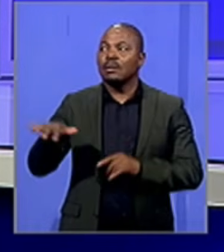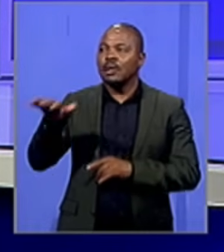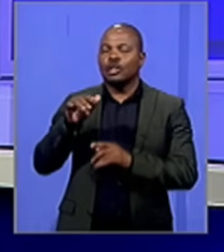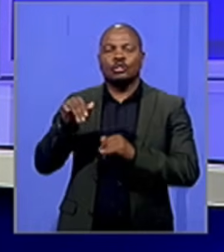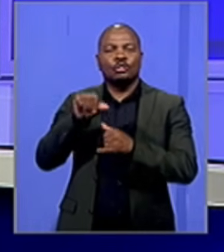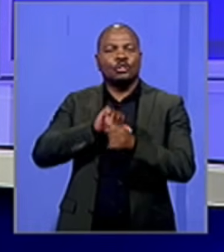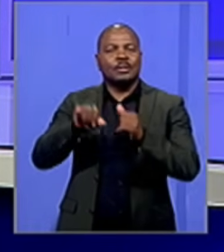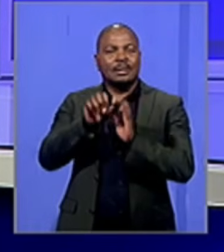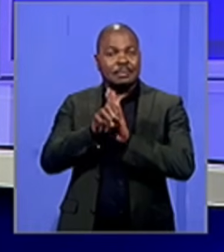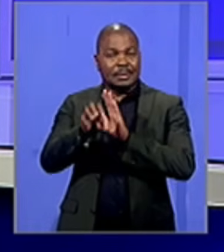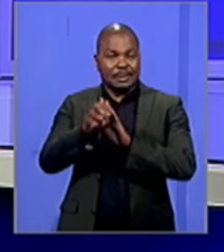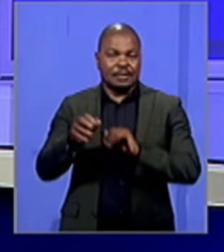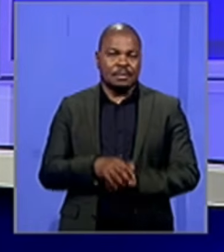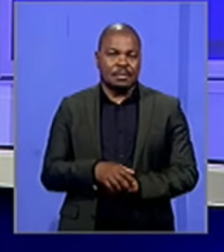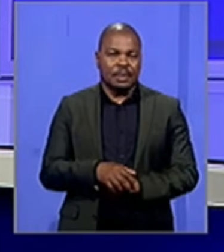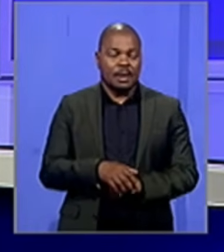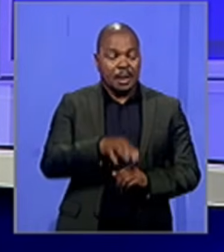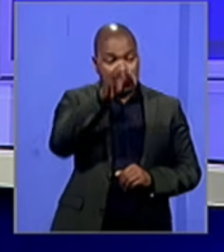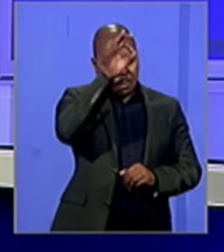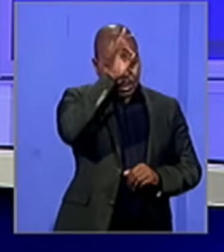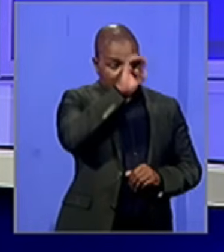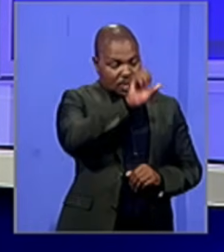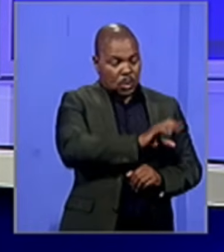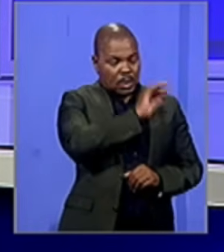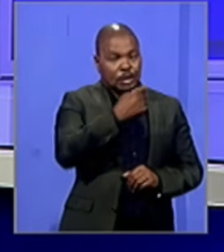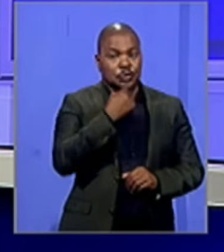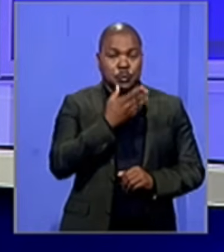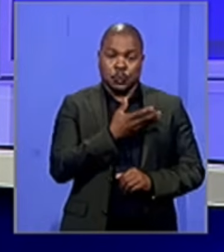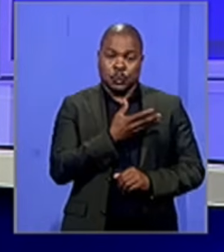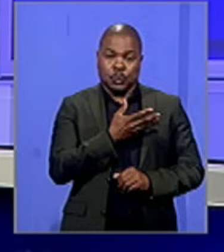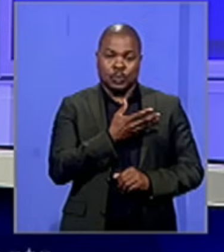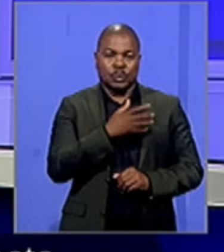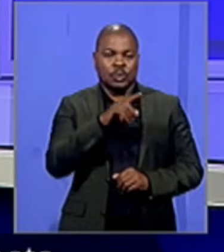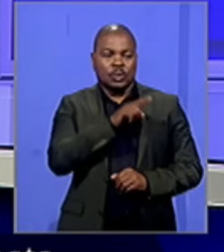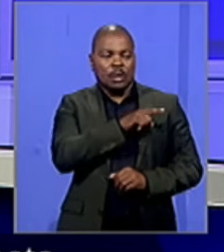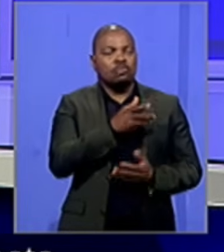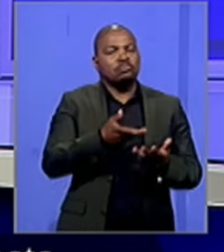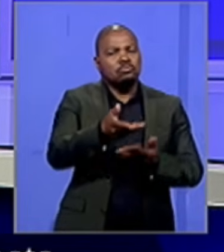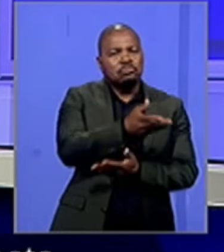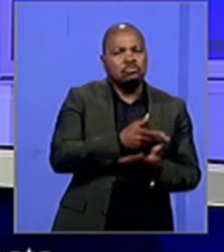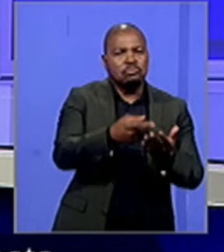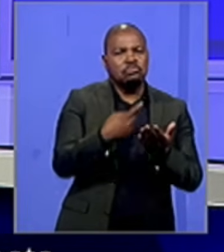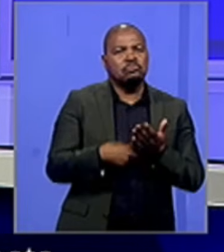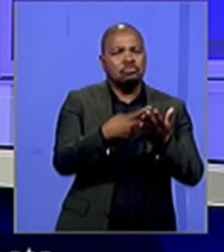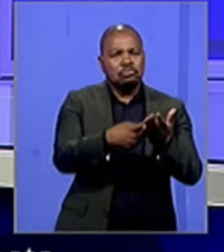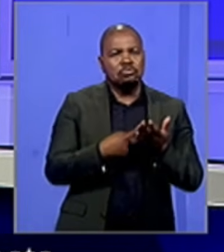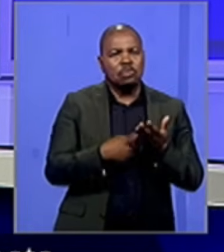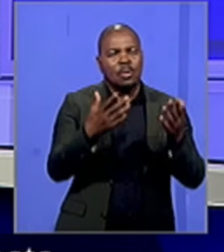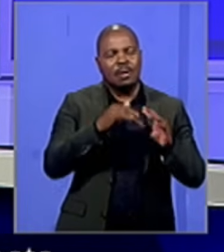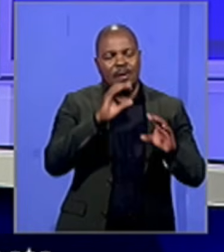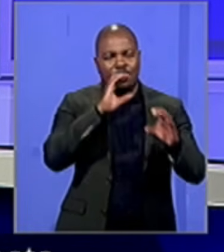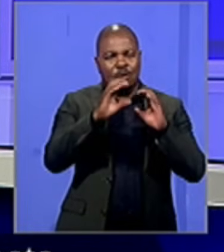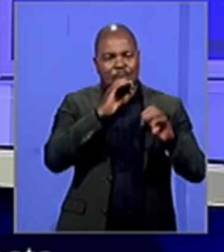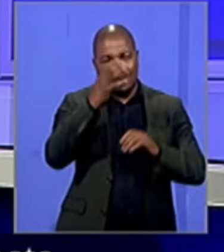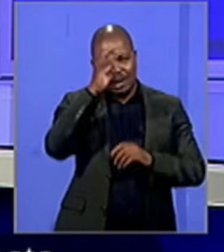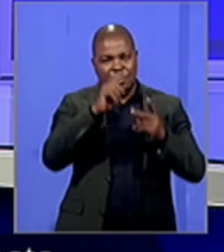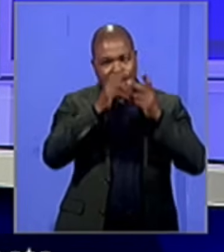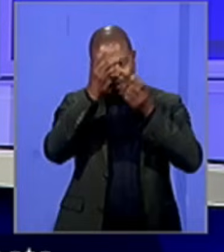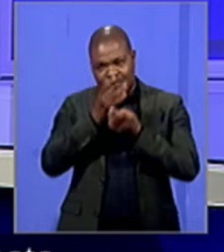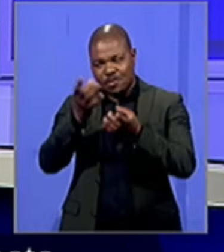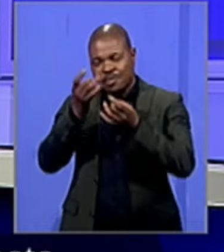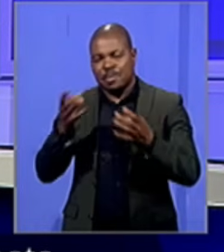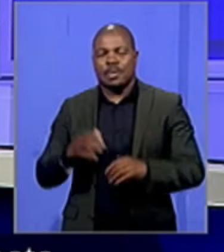Se ke go ya ka ba ditirelo tša sephodisa sa Afrika Borwa nakong ya ditherišano tša dikgokaganyo tša mmušo le